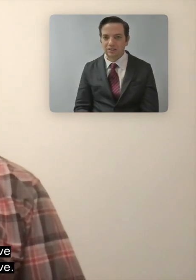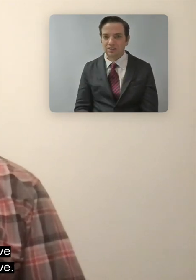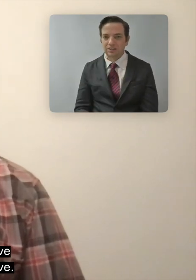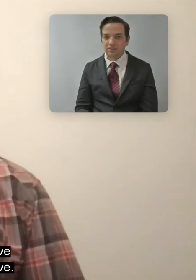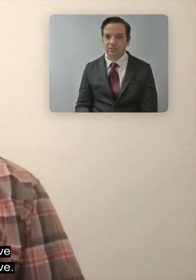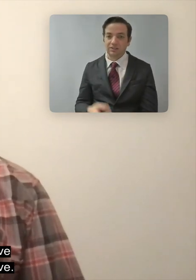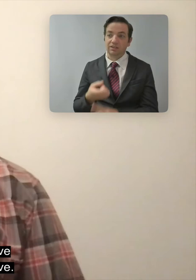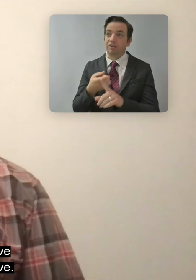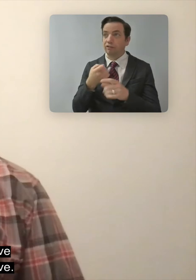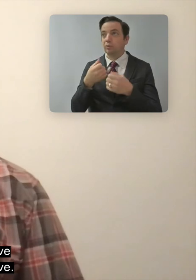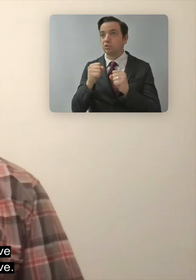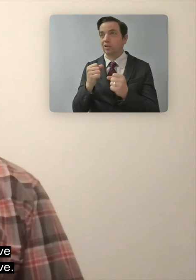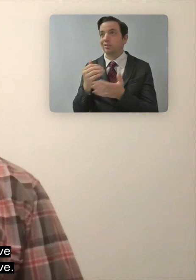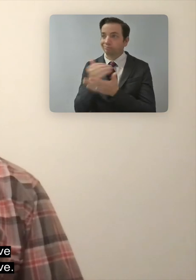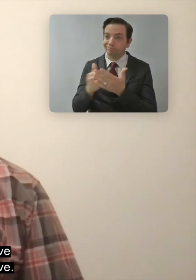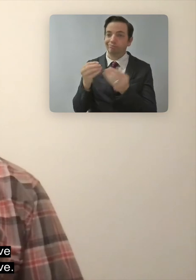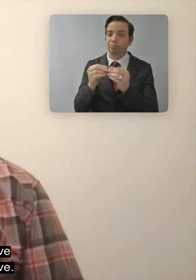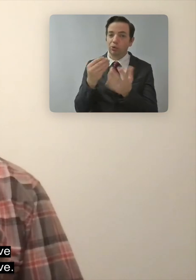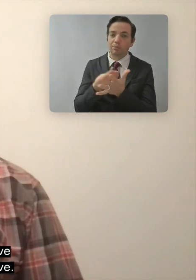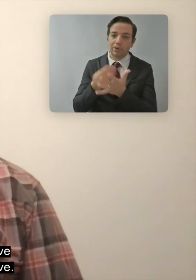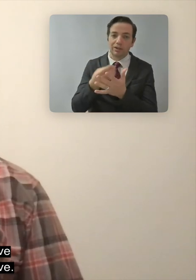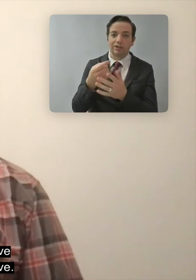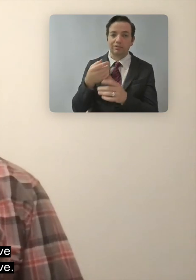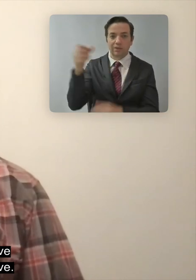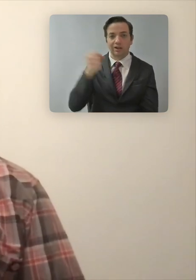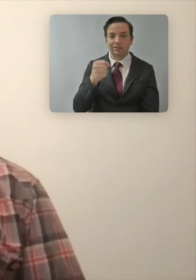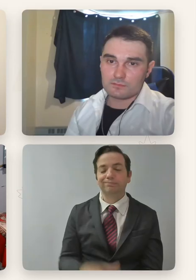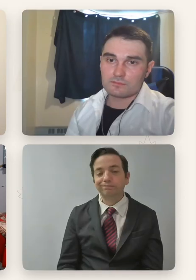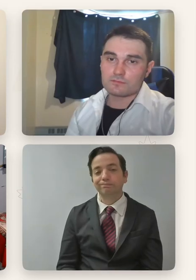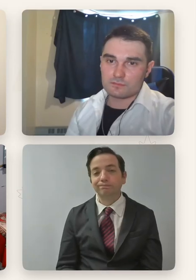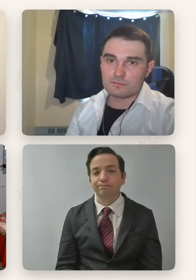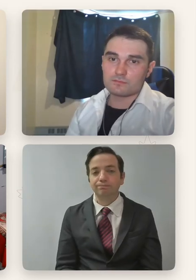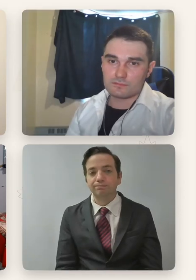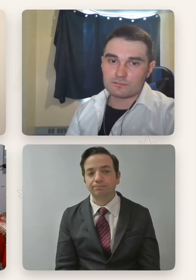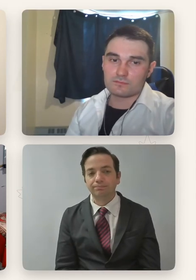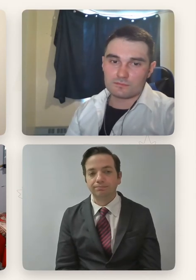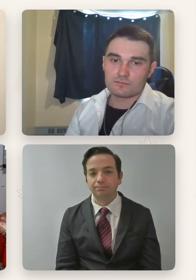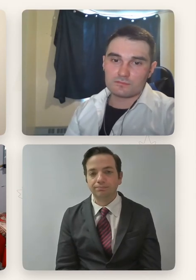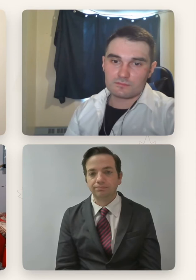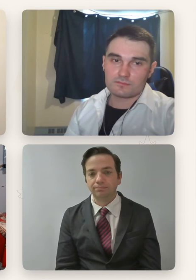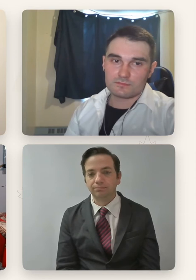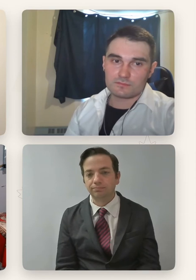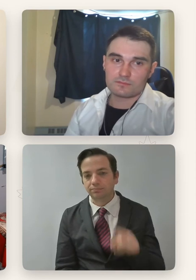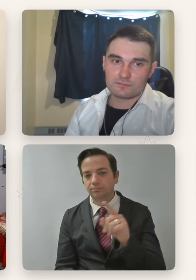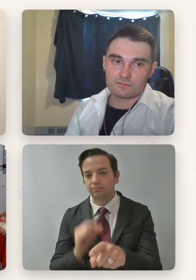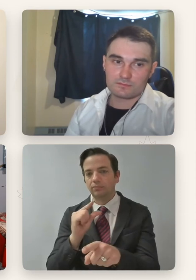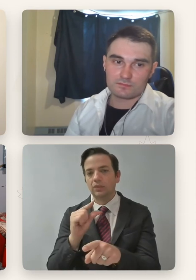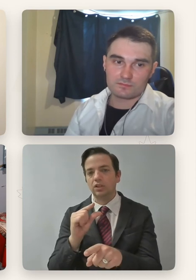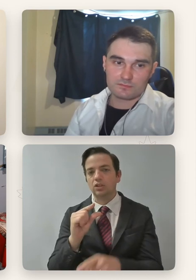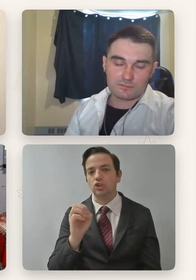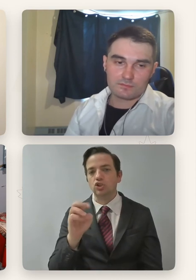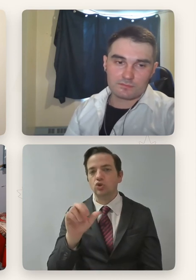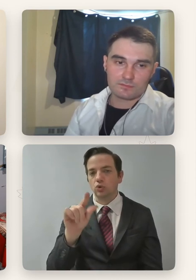a monetizing perspective and from a casting perspective. Um, um, I, and I think too,